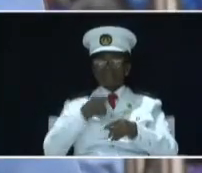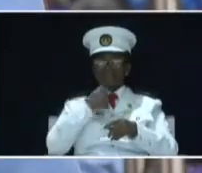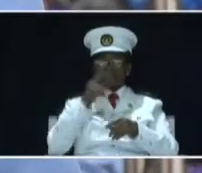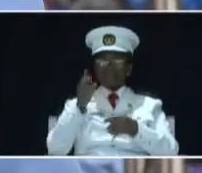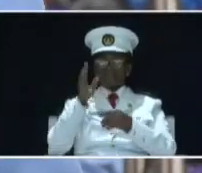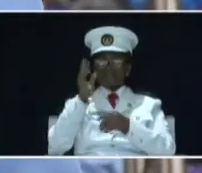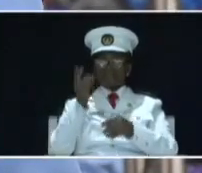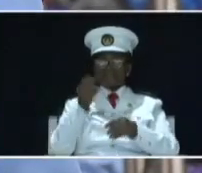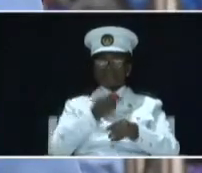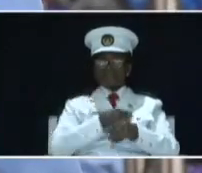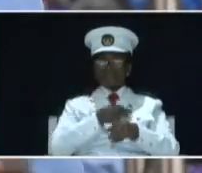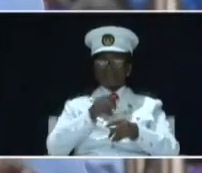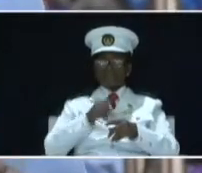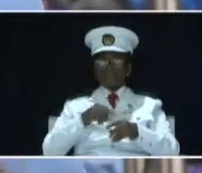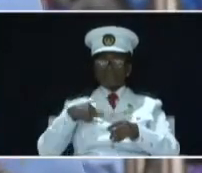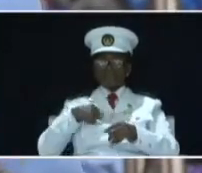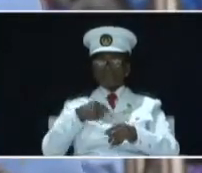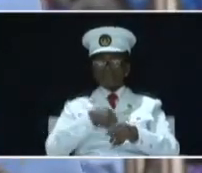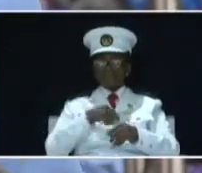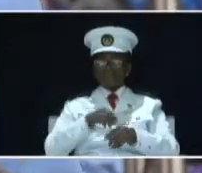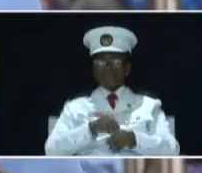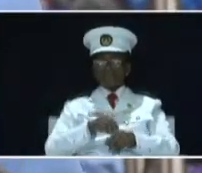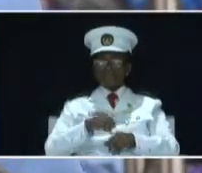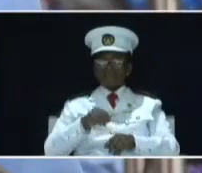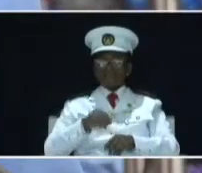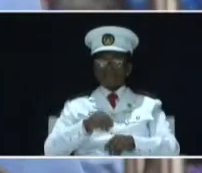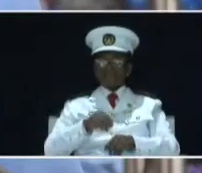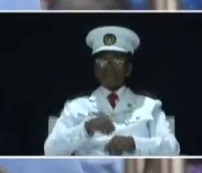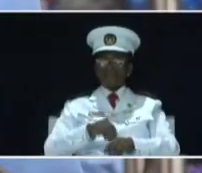We don't want to hear from him.